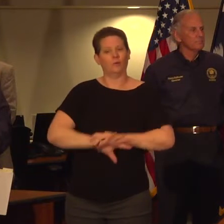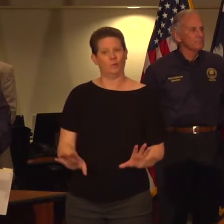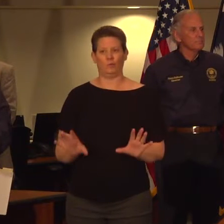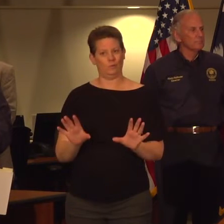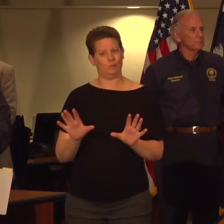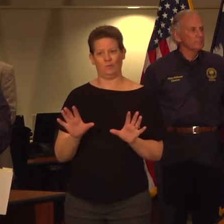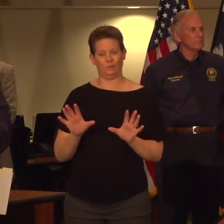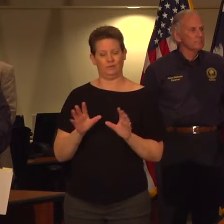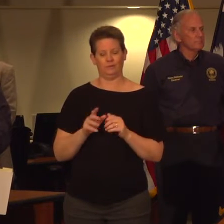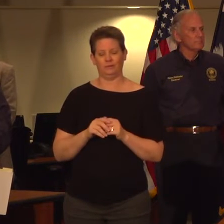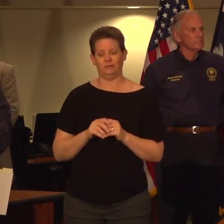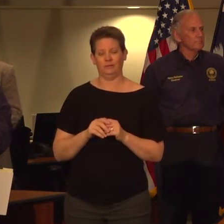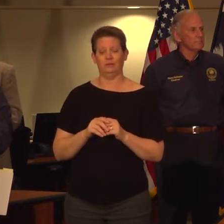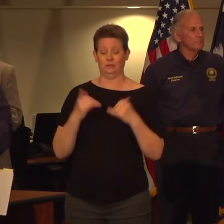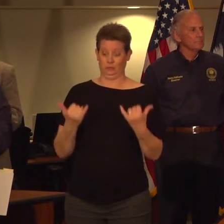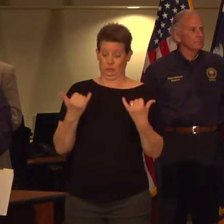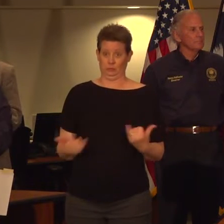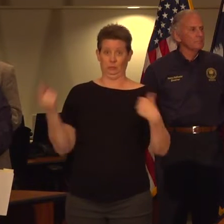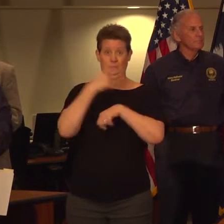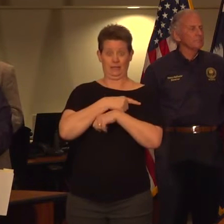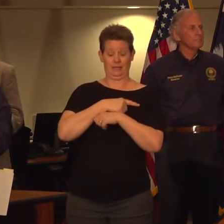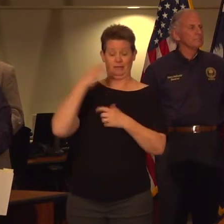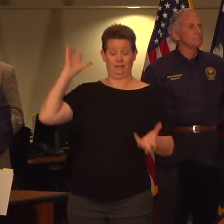place. As of today, a total of